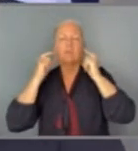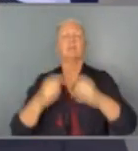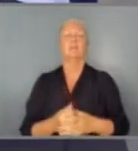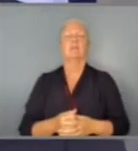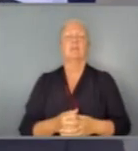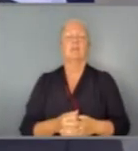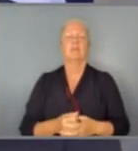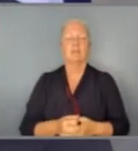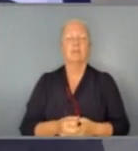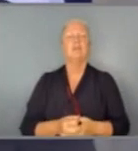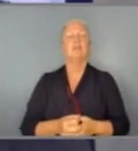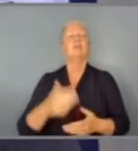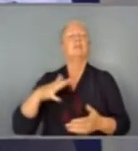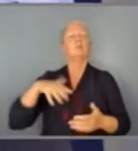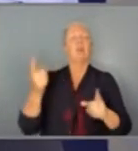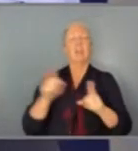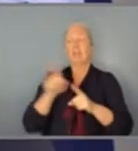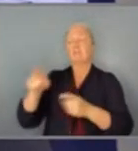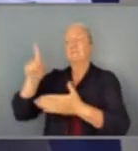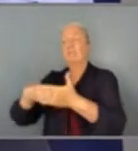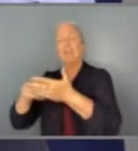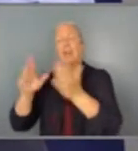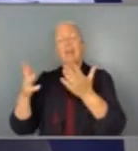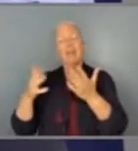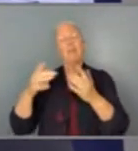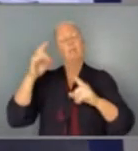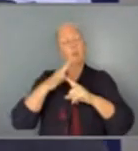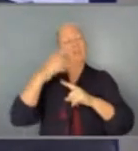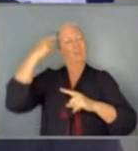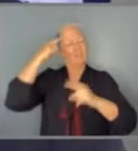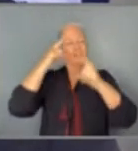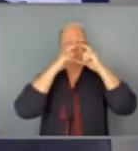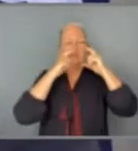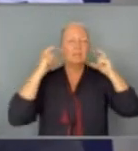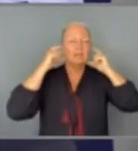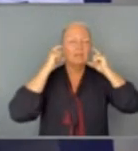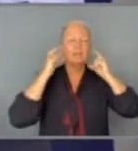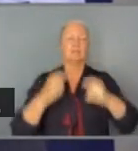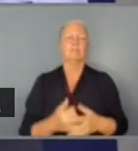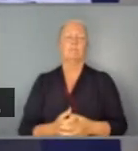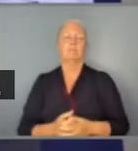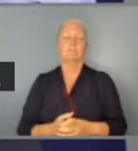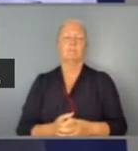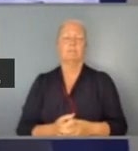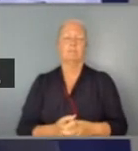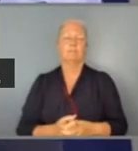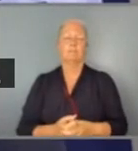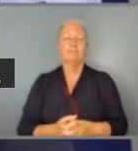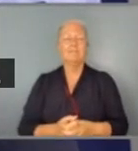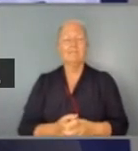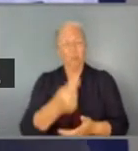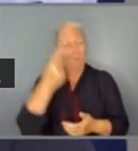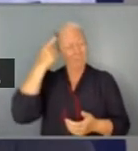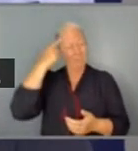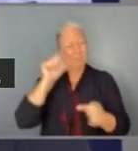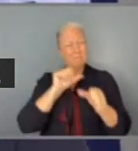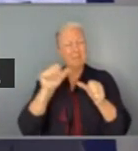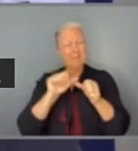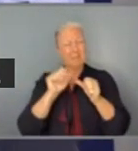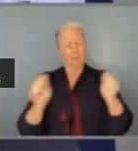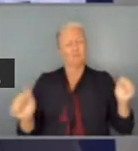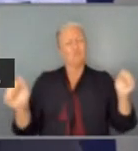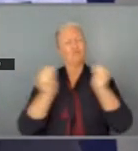fined or not. Yeah. So isn't it about time that we were able to achieve some consensus on these issues like mask mandates